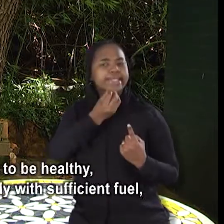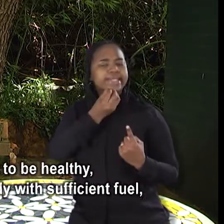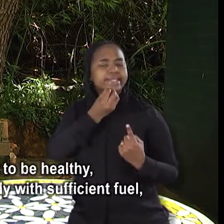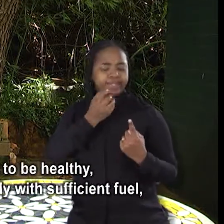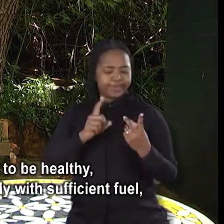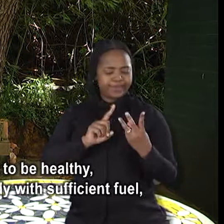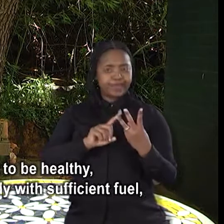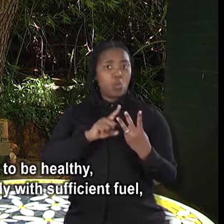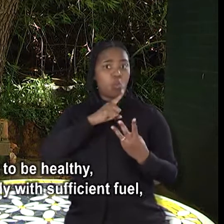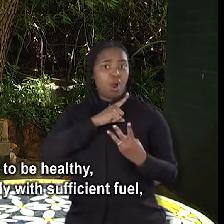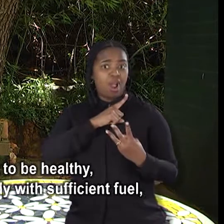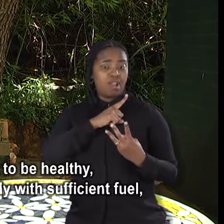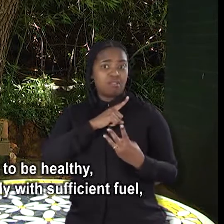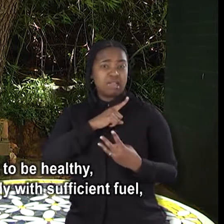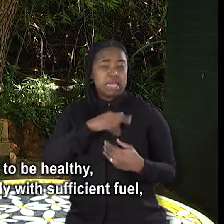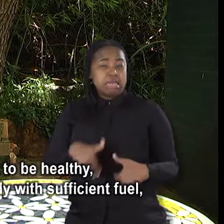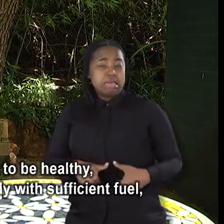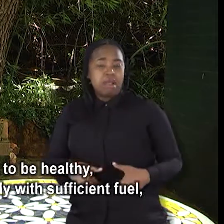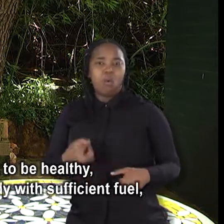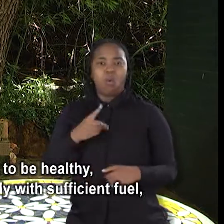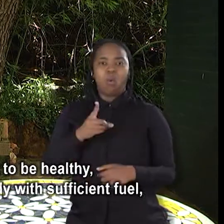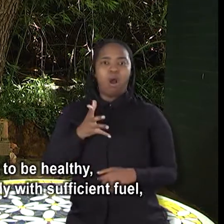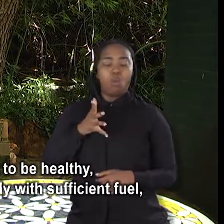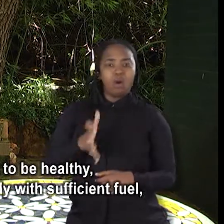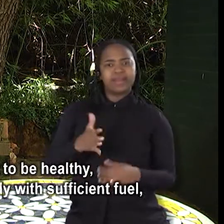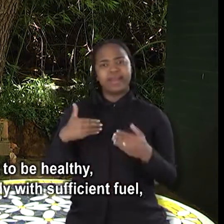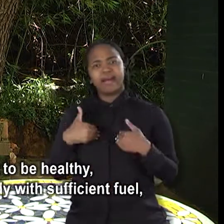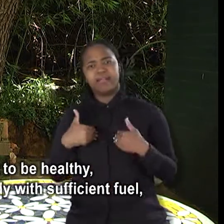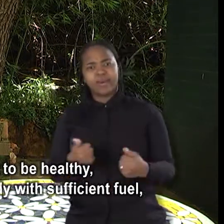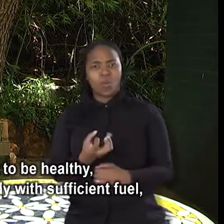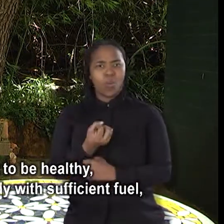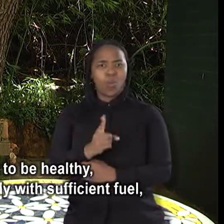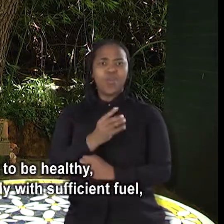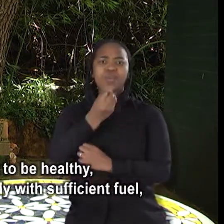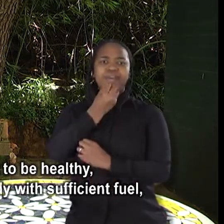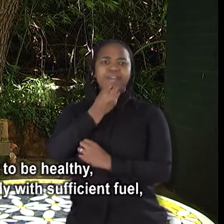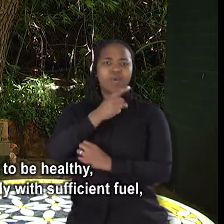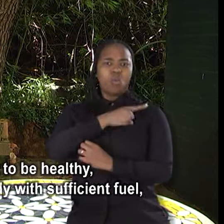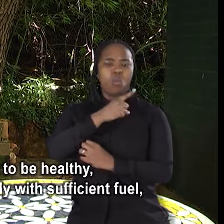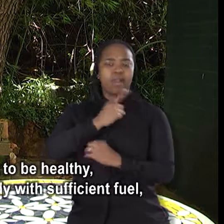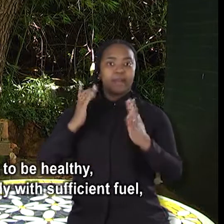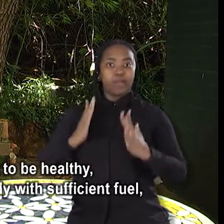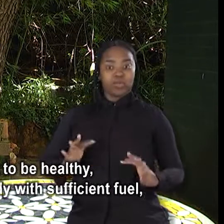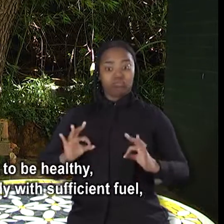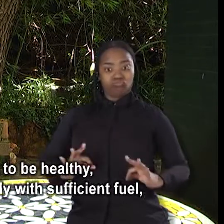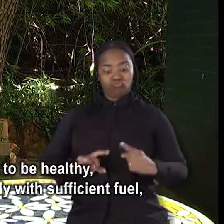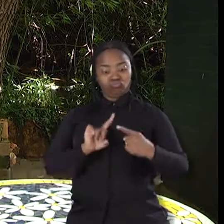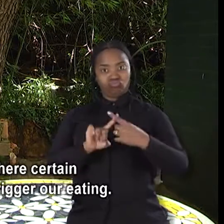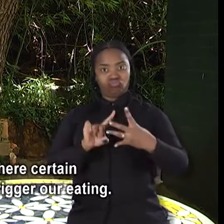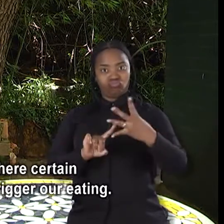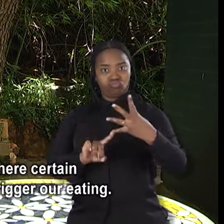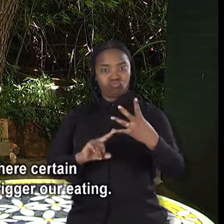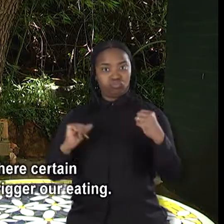Do we eat because we want to be healthy? We eat so that we can supply our bodies with sufficient